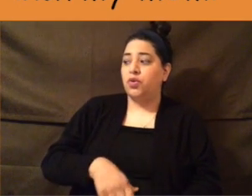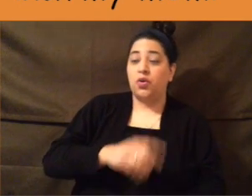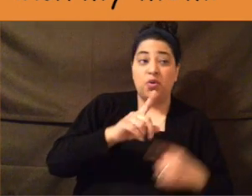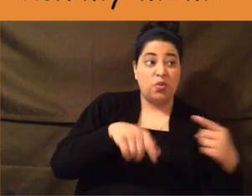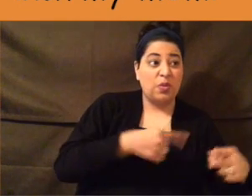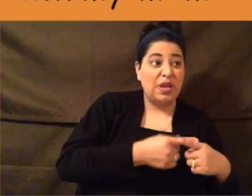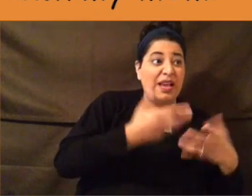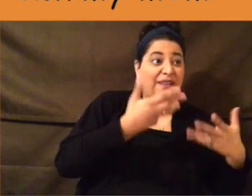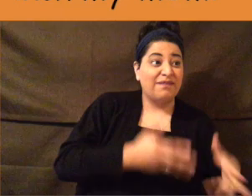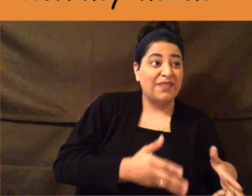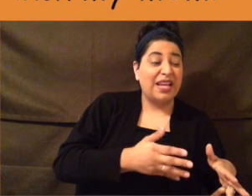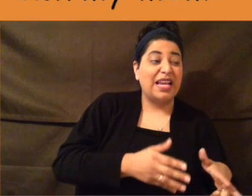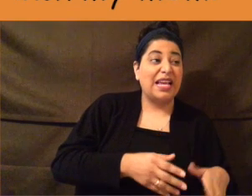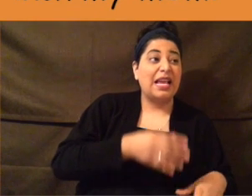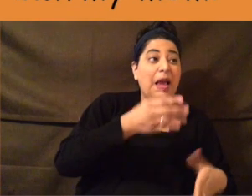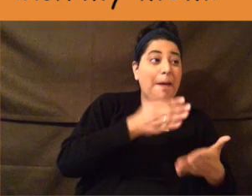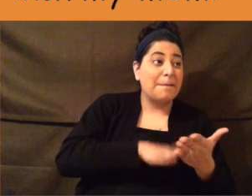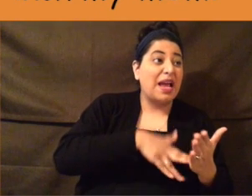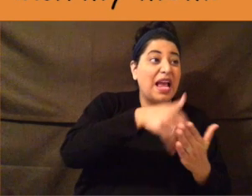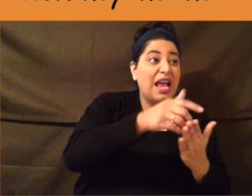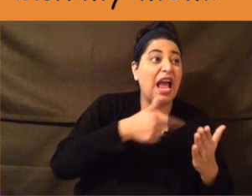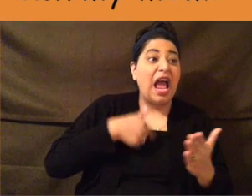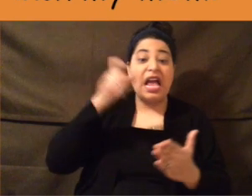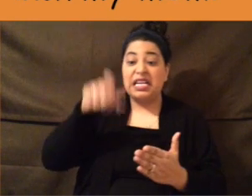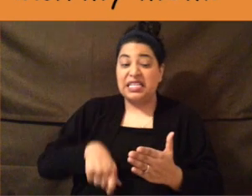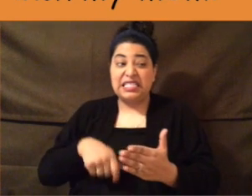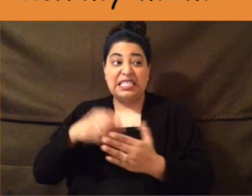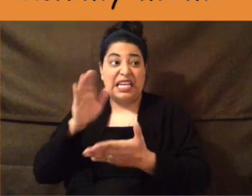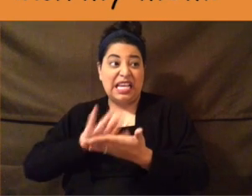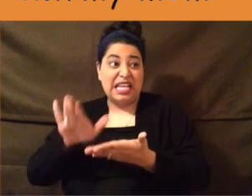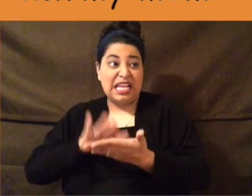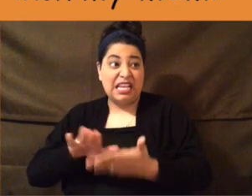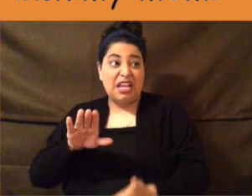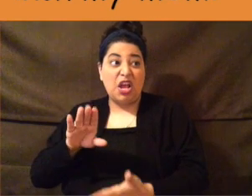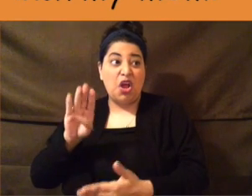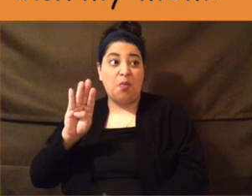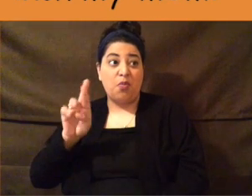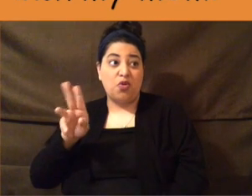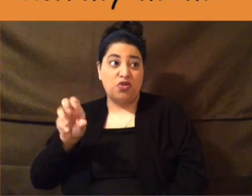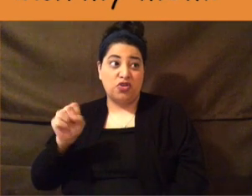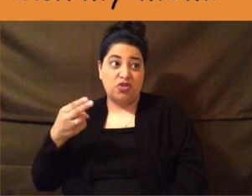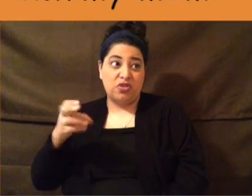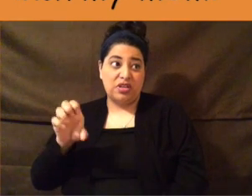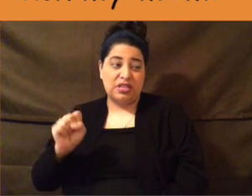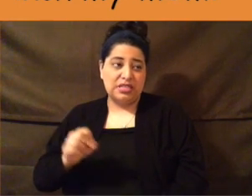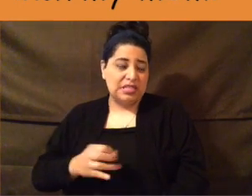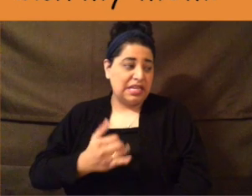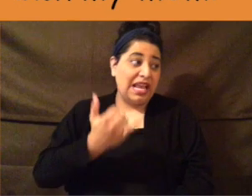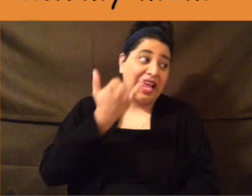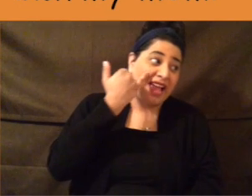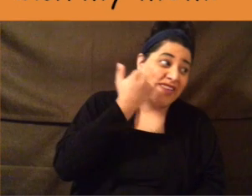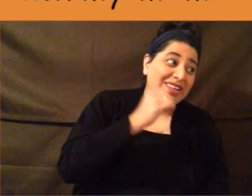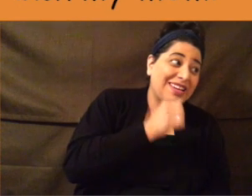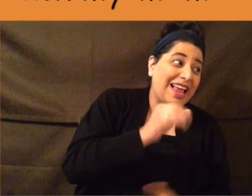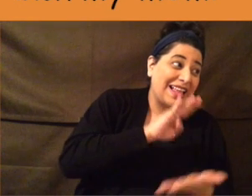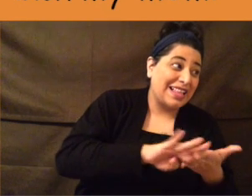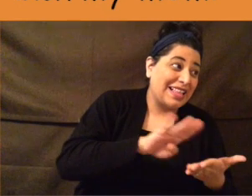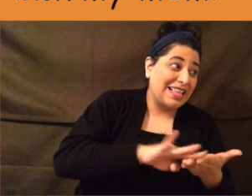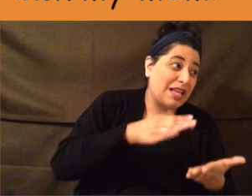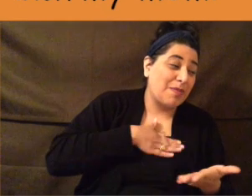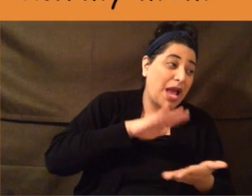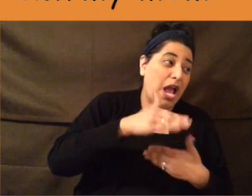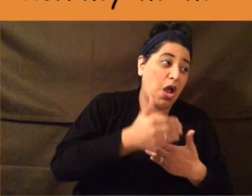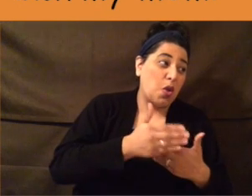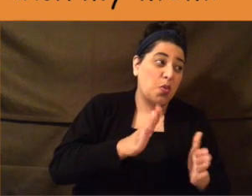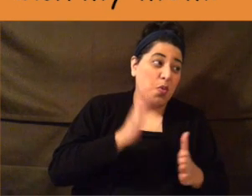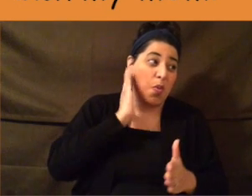as we finish painting, I need to clean the brushes. If I don't clean my room, I'll be in big trouble with